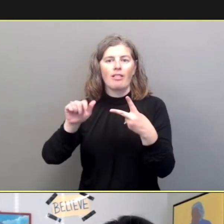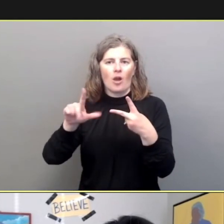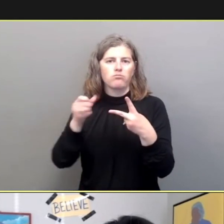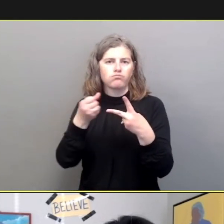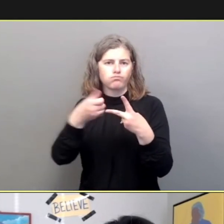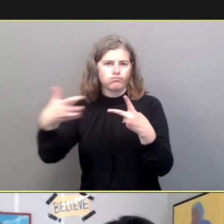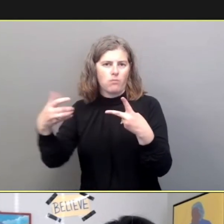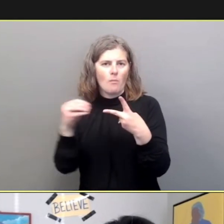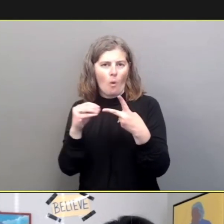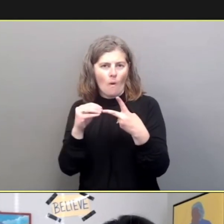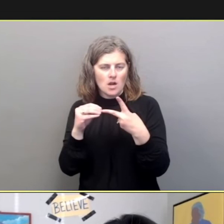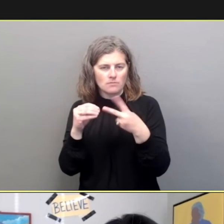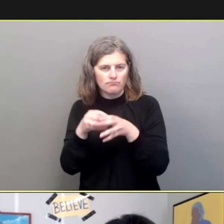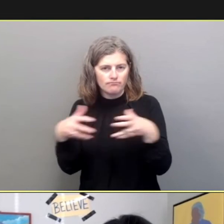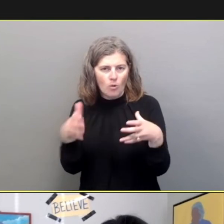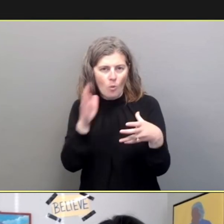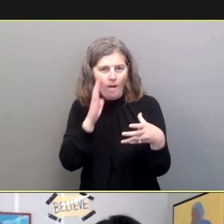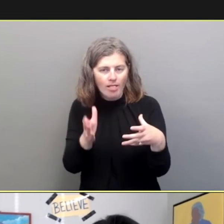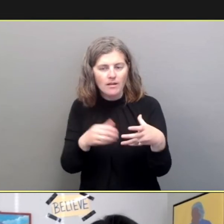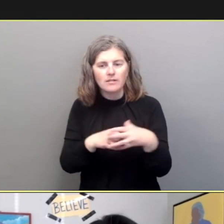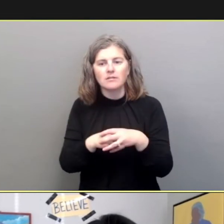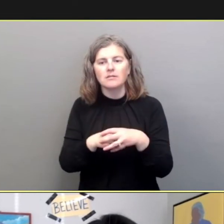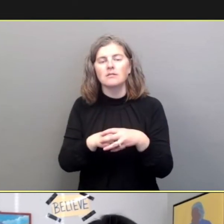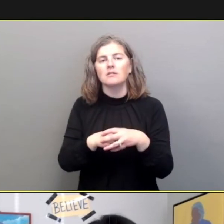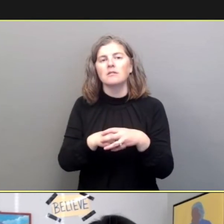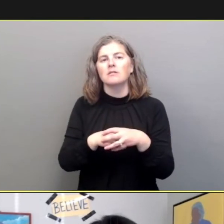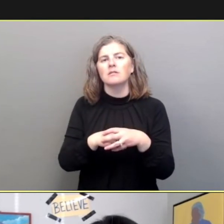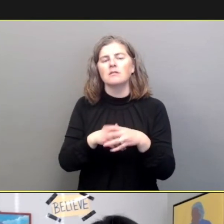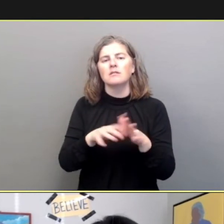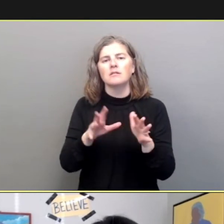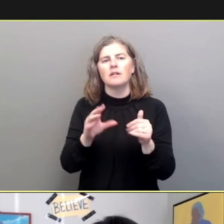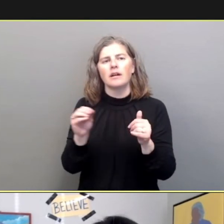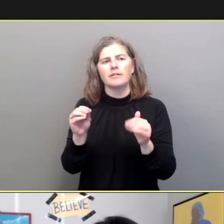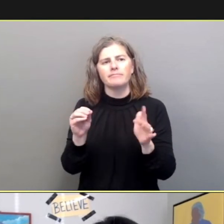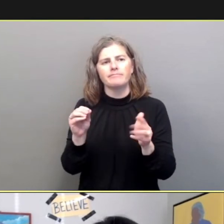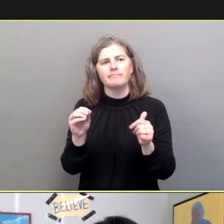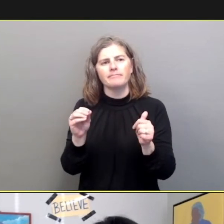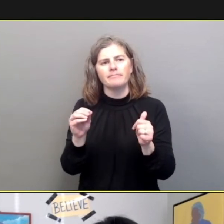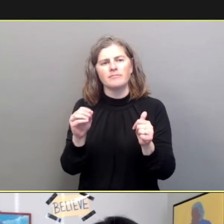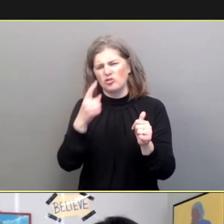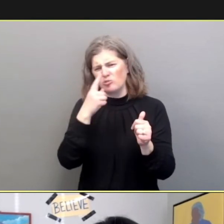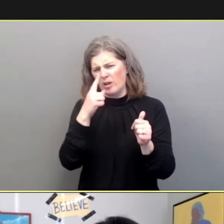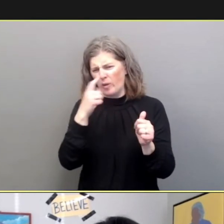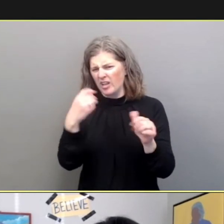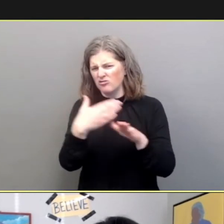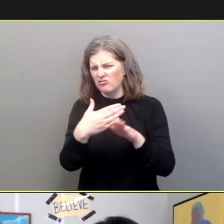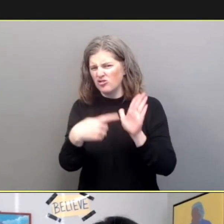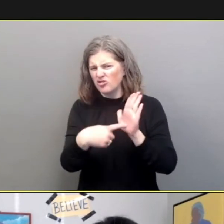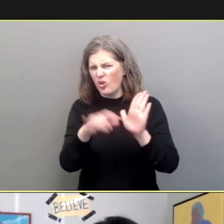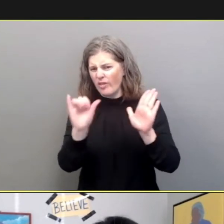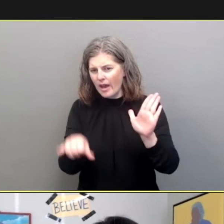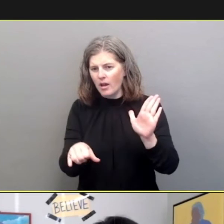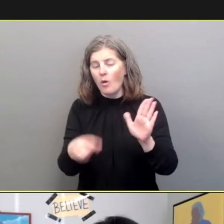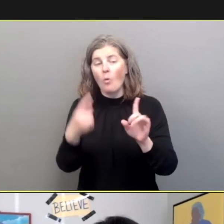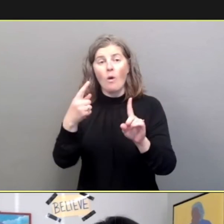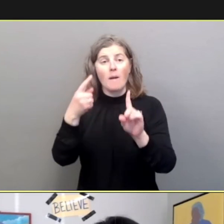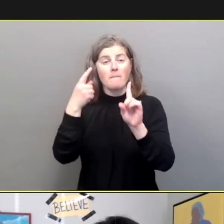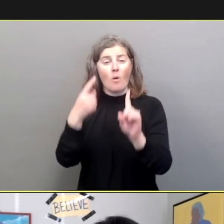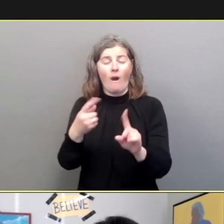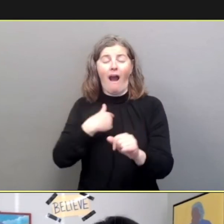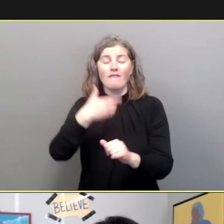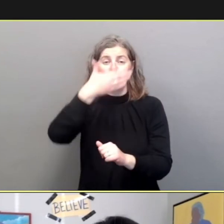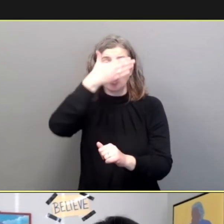even more. And Brianna, we can show that, but one point I